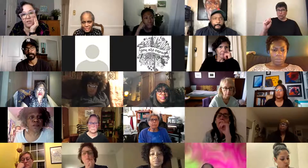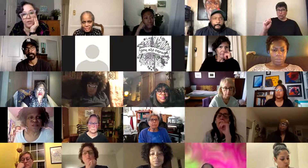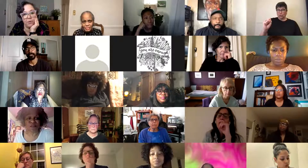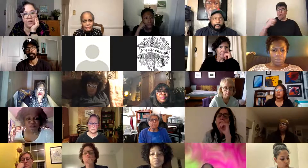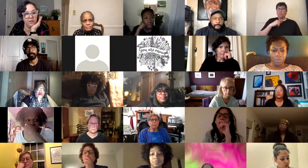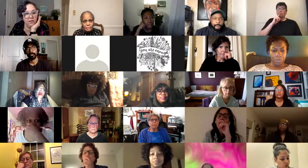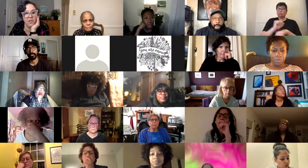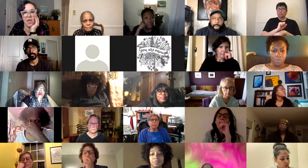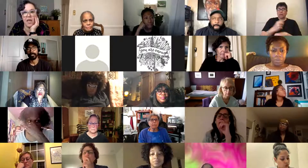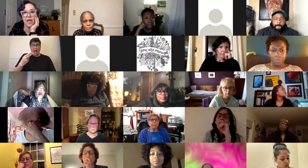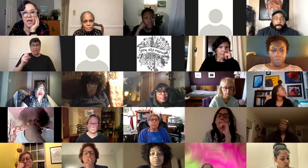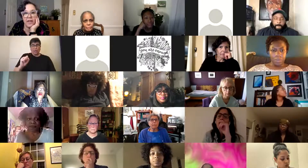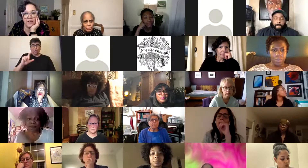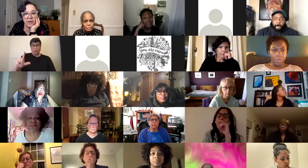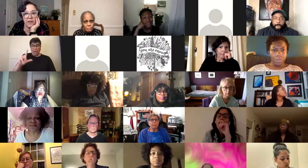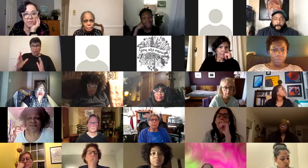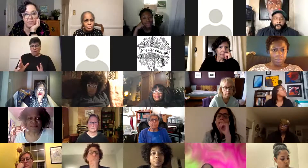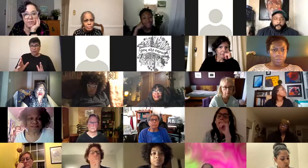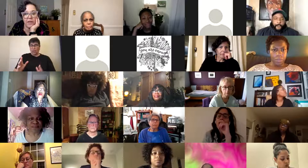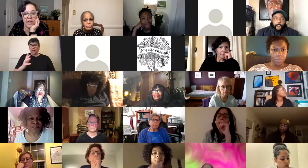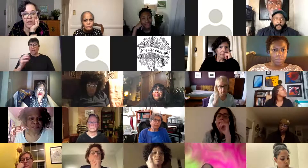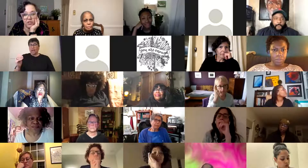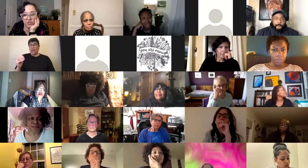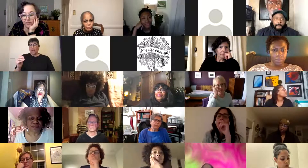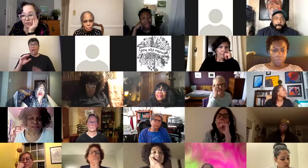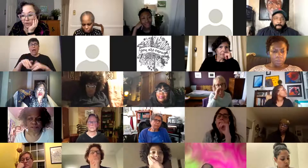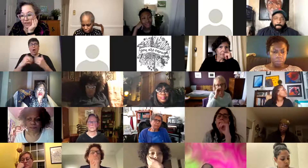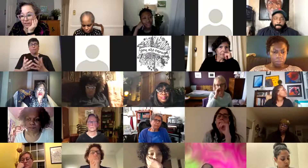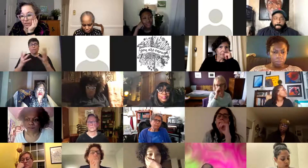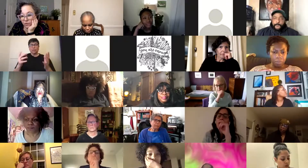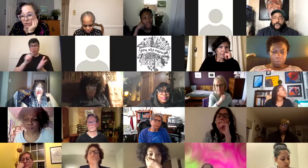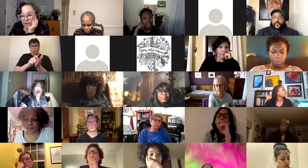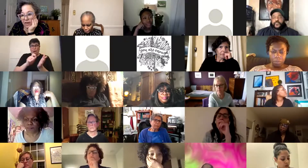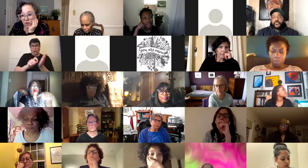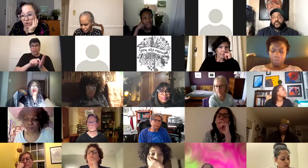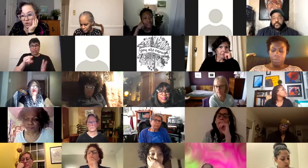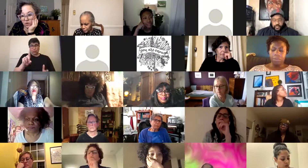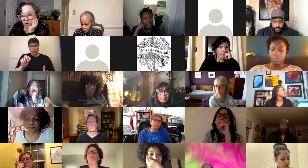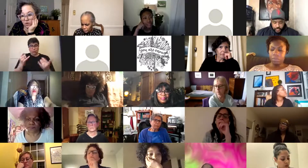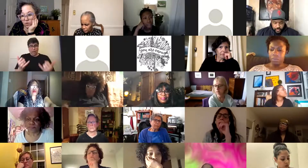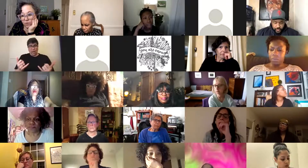actually a high school librarian. And how much of the writing that you do now,